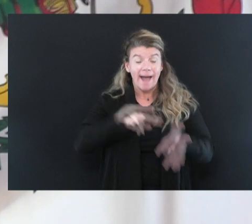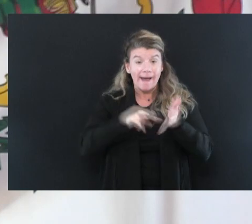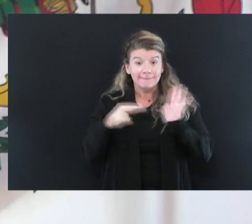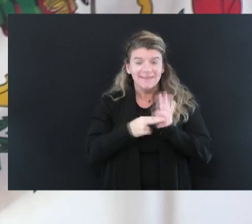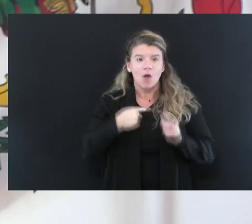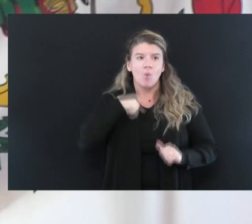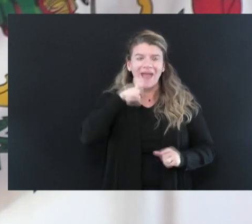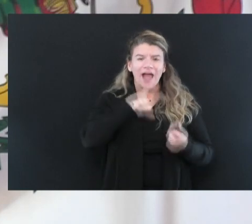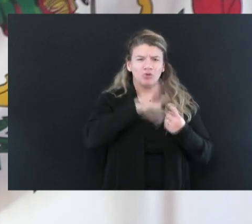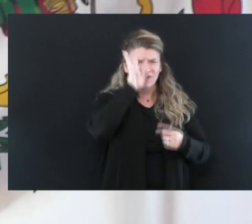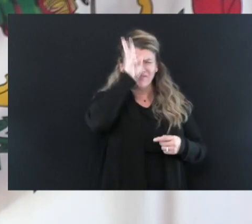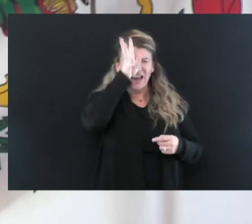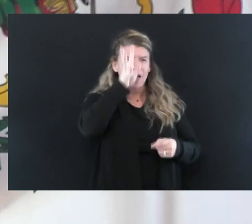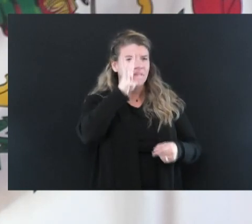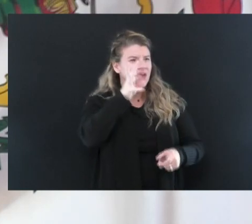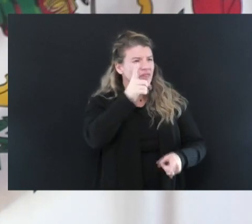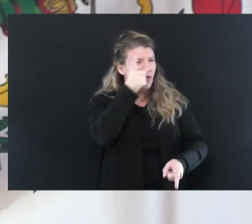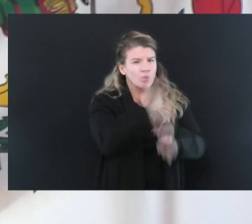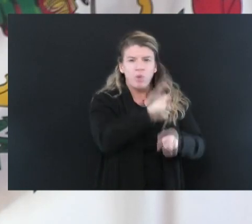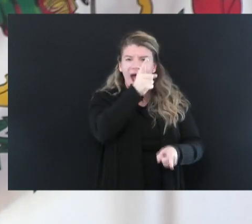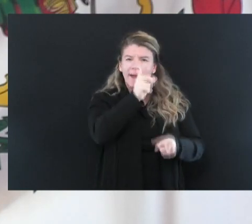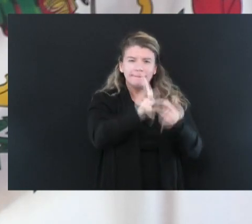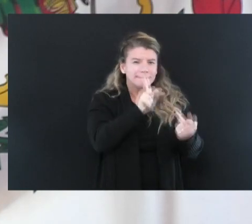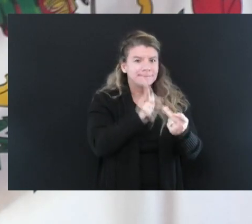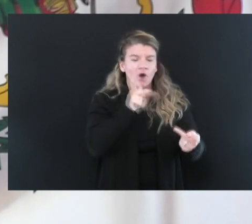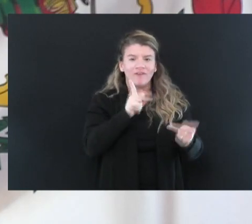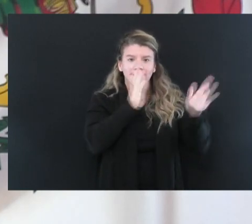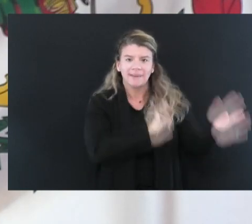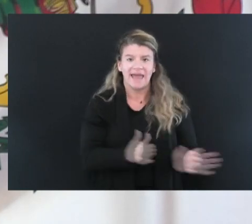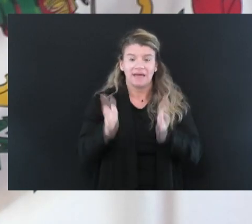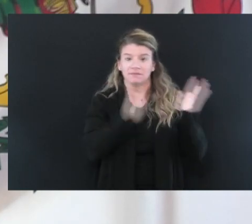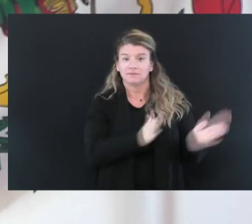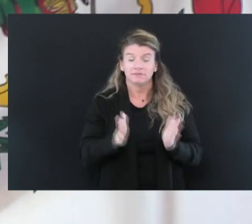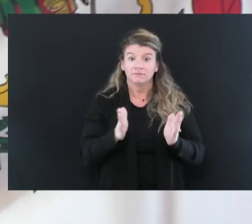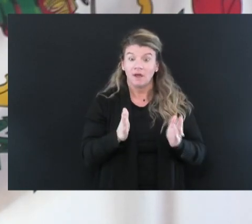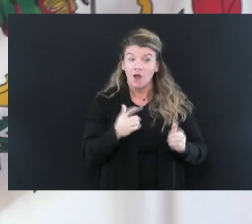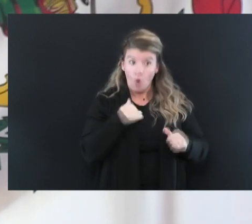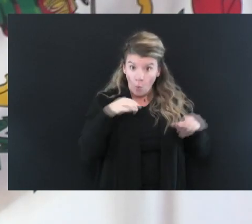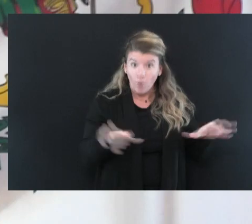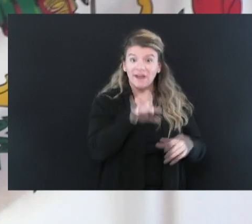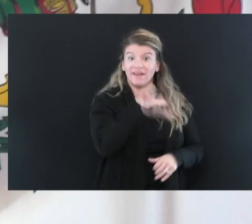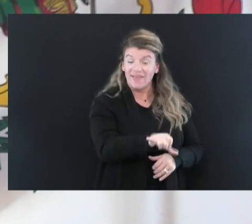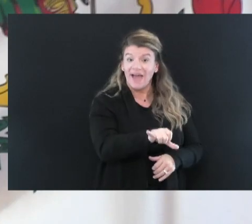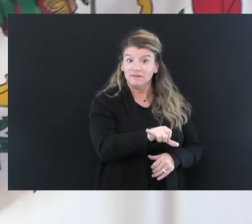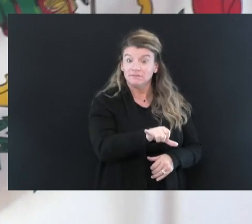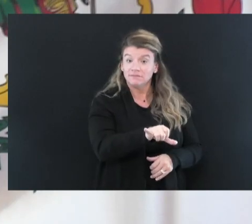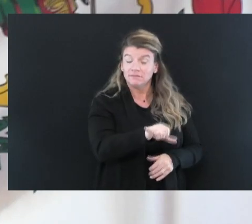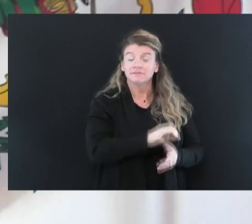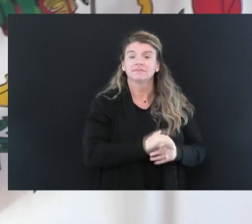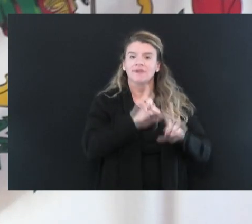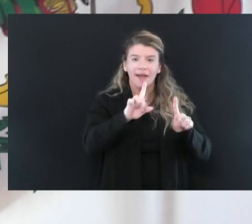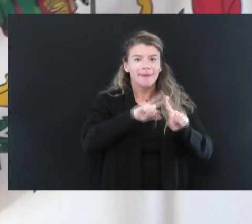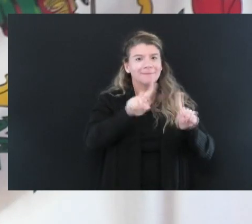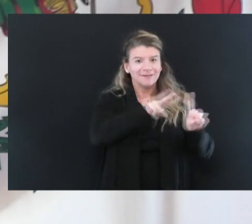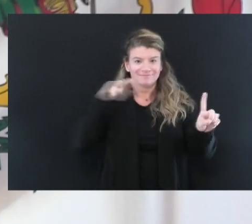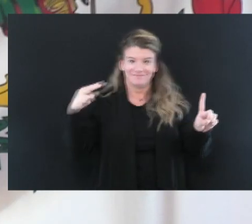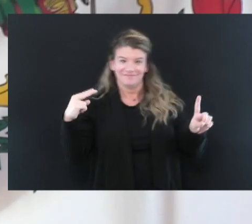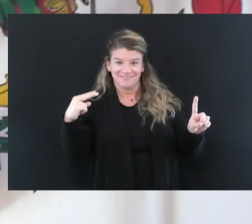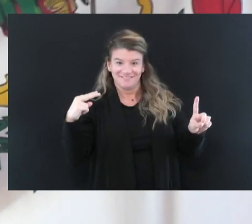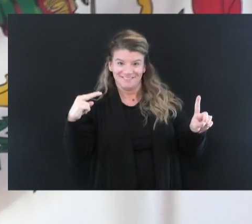absolute rock solid plan. That's what we got. That's what we got. But the other flip side of it is just